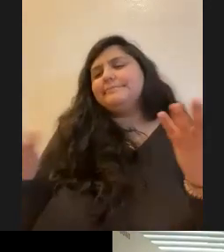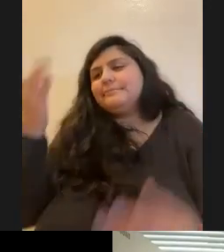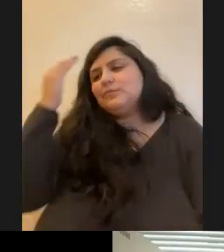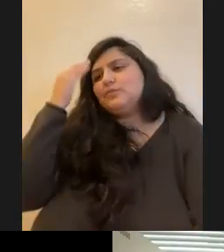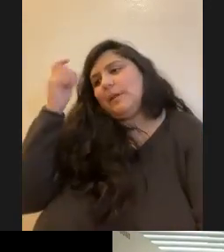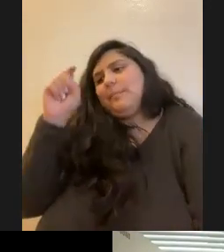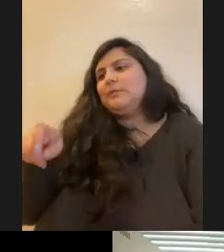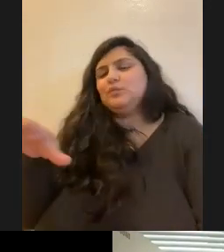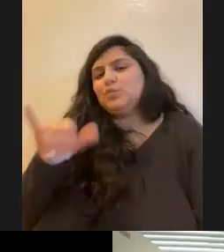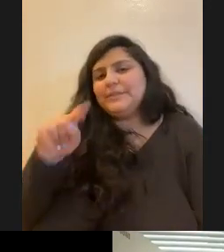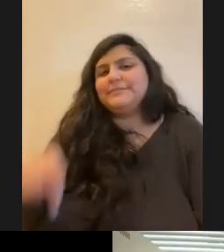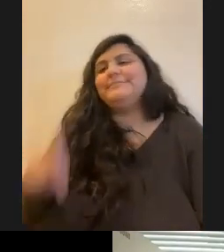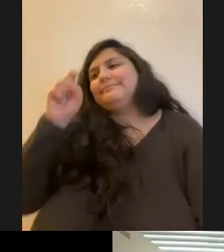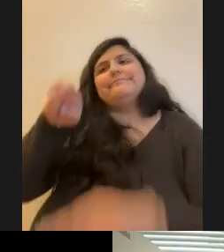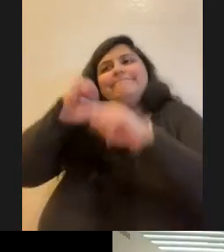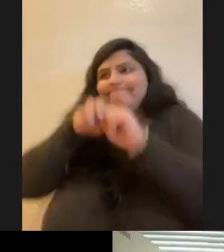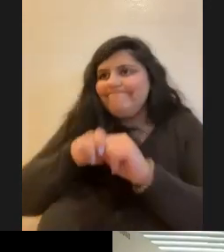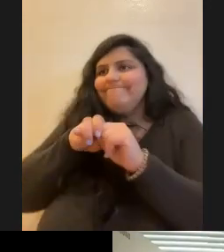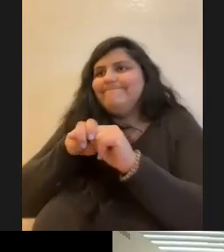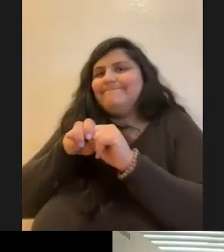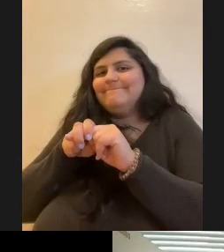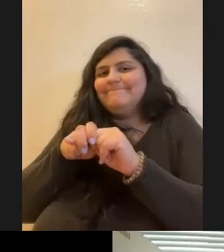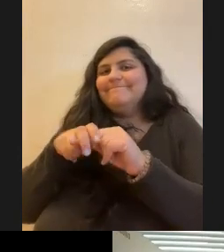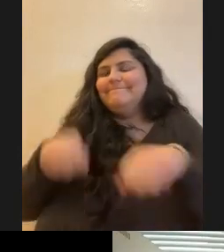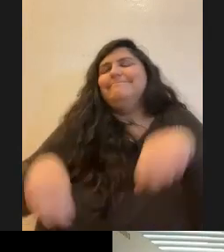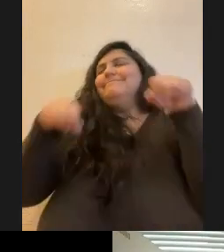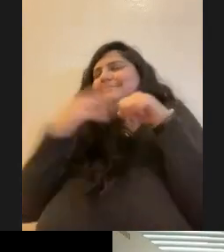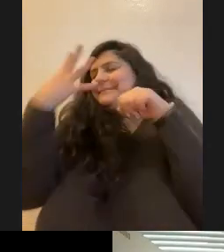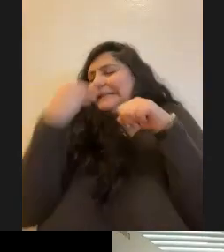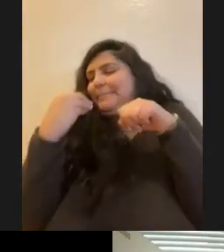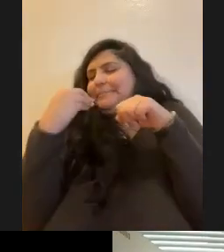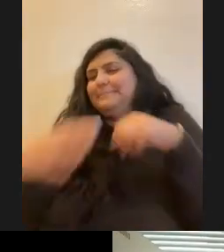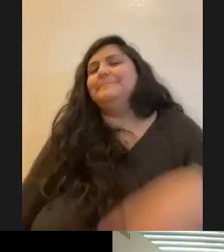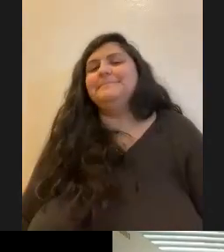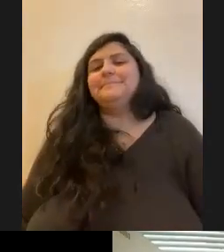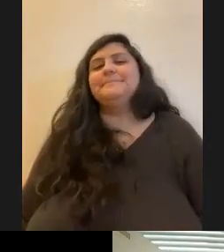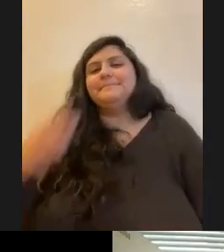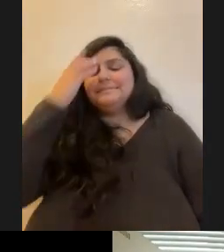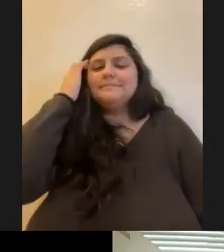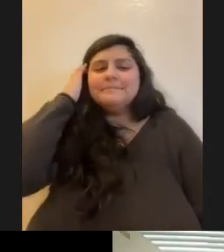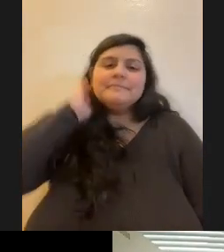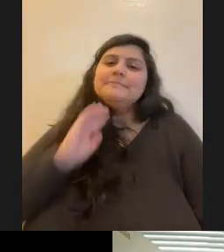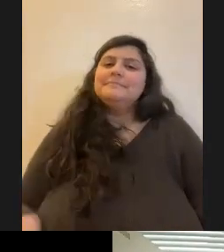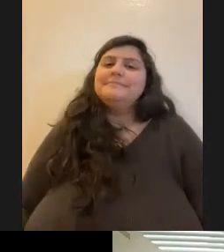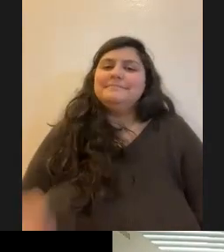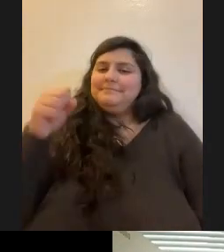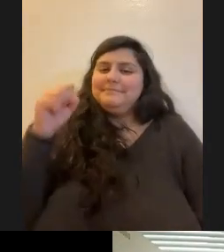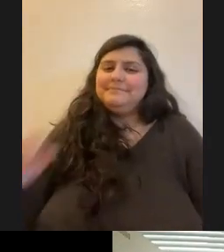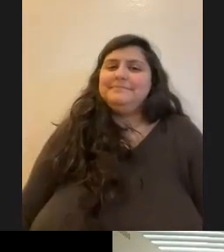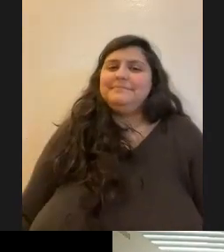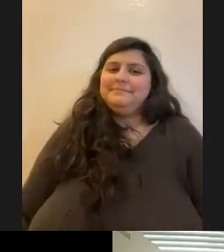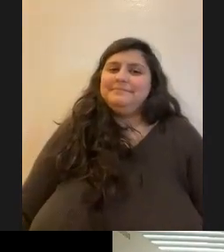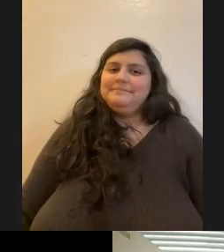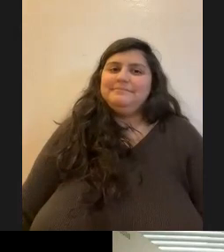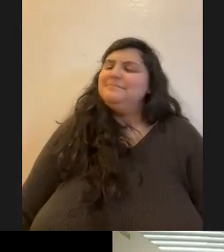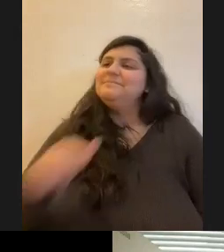to do it. You kind of sit down and hunker down and deal with it. Yeah. Yeah, but yeah, it's